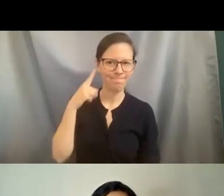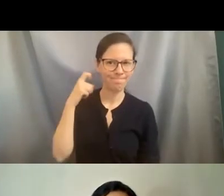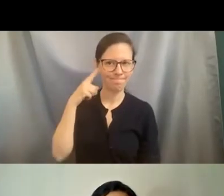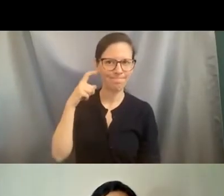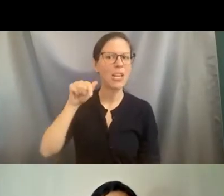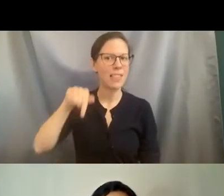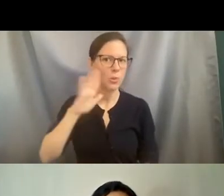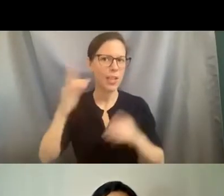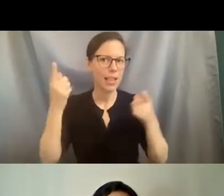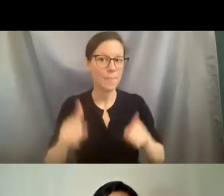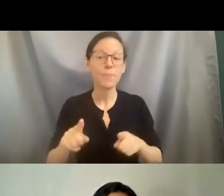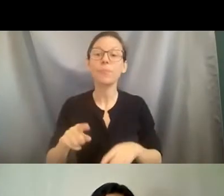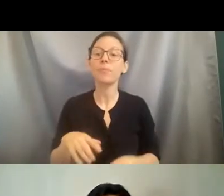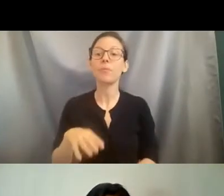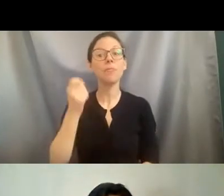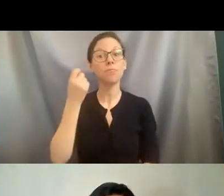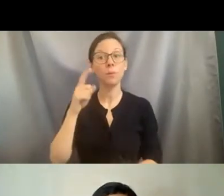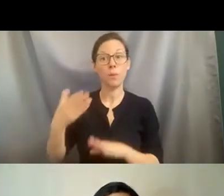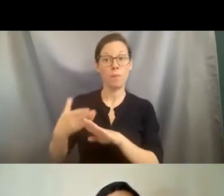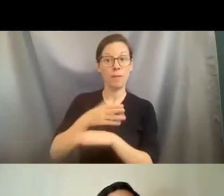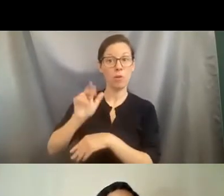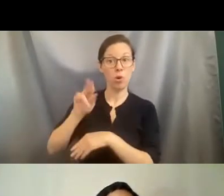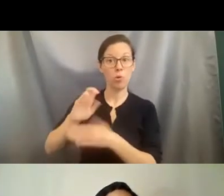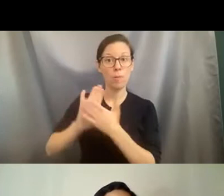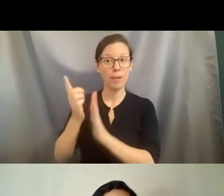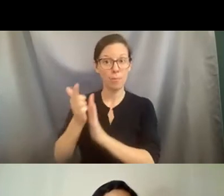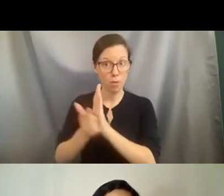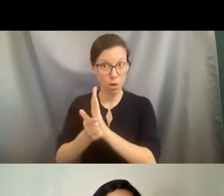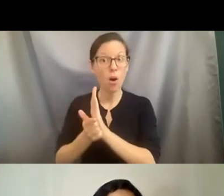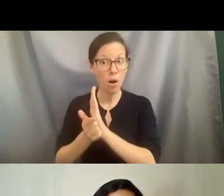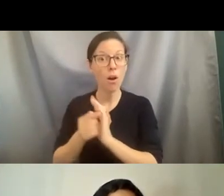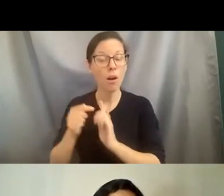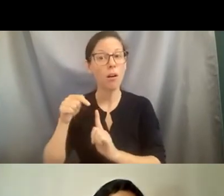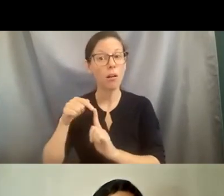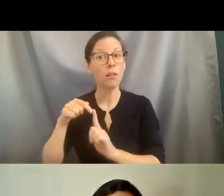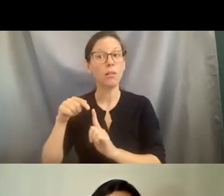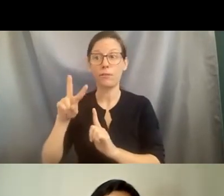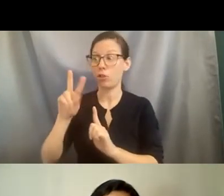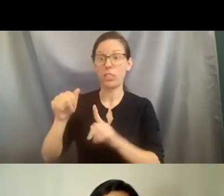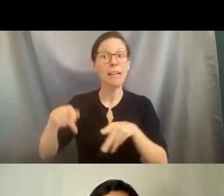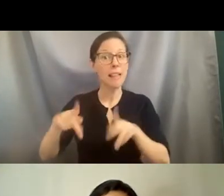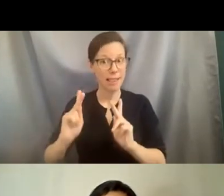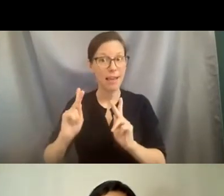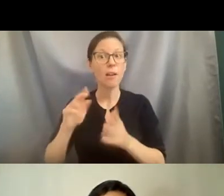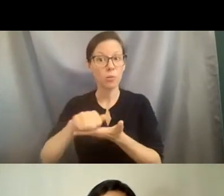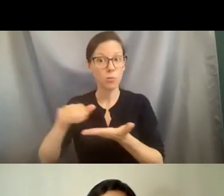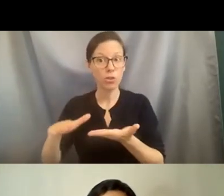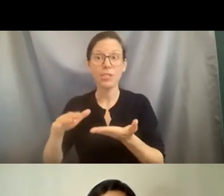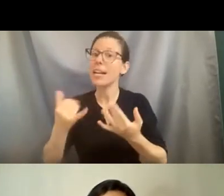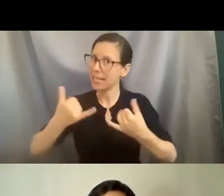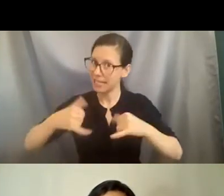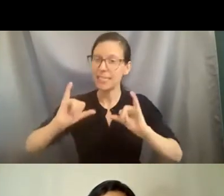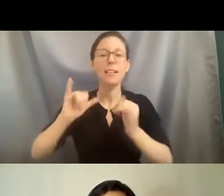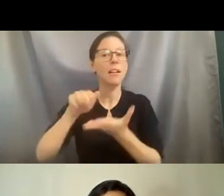Abortion was legal in Virginia before Roe. Abortion is legal in Virginia today. And if that decision that was